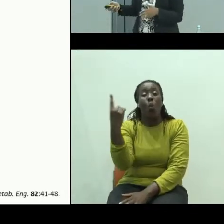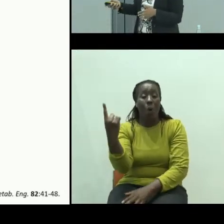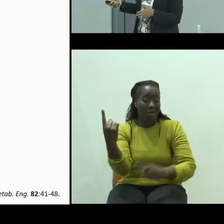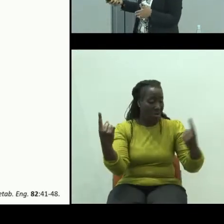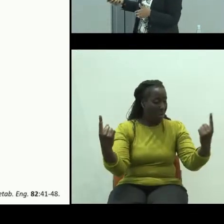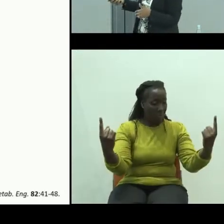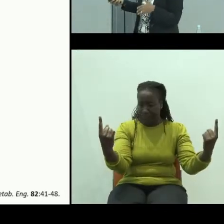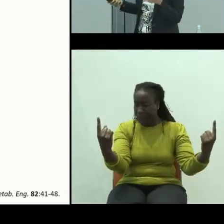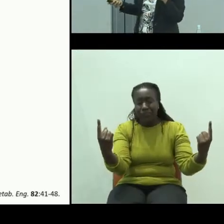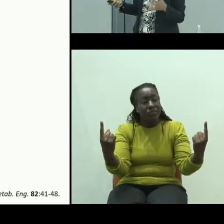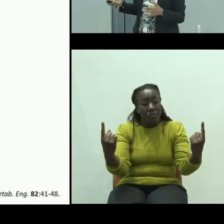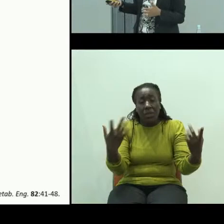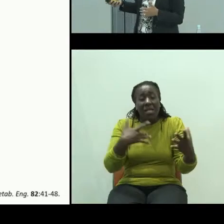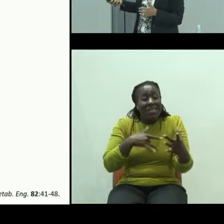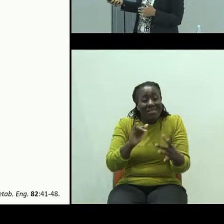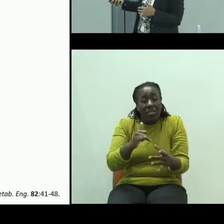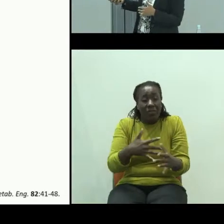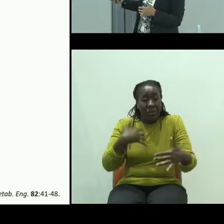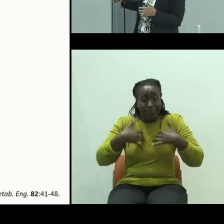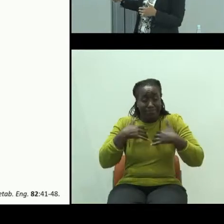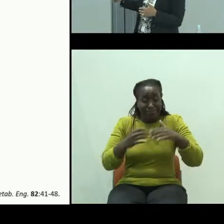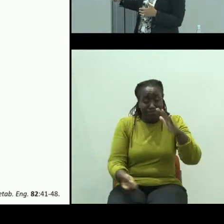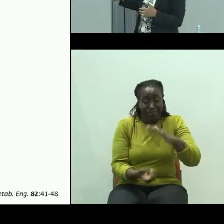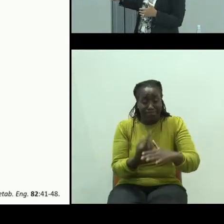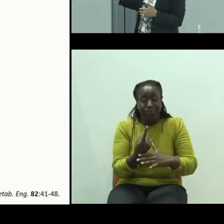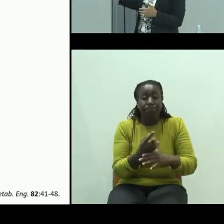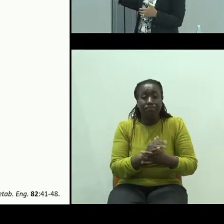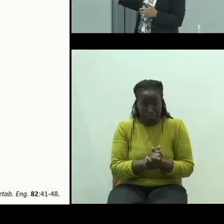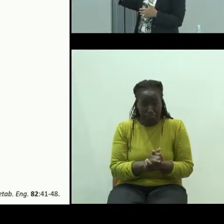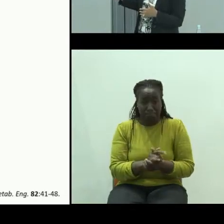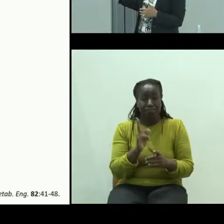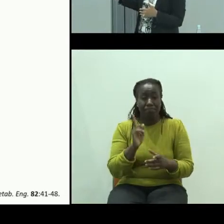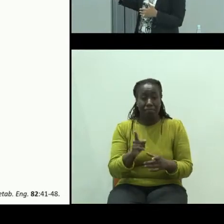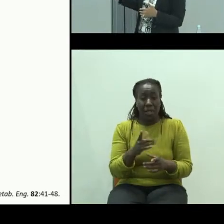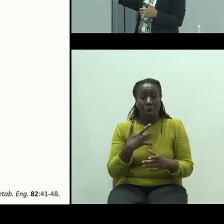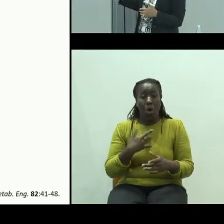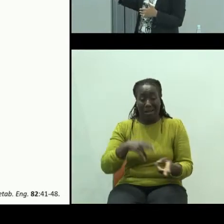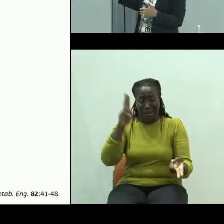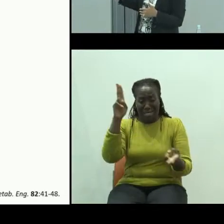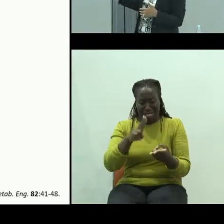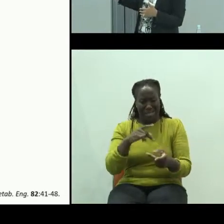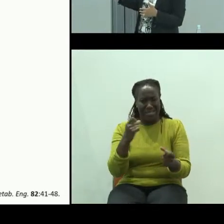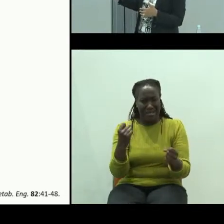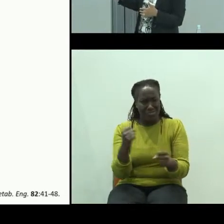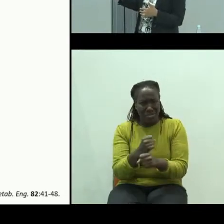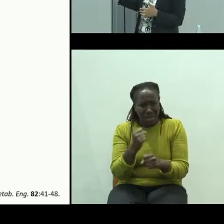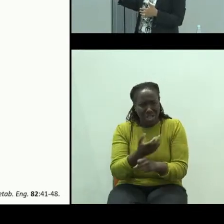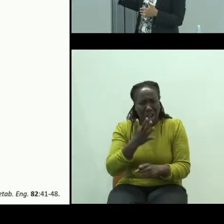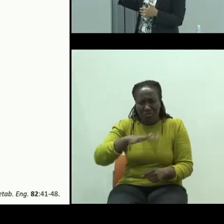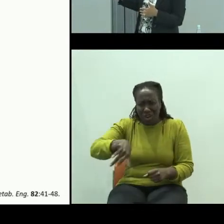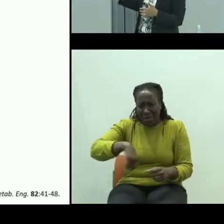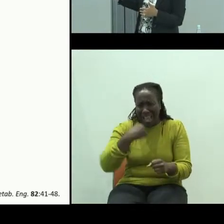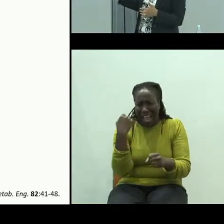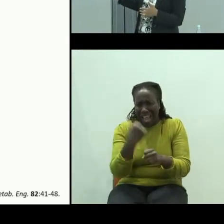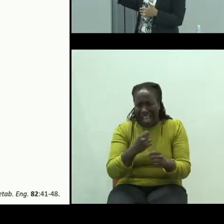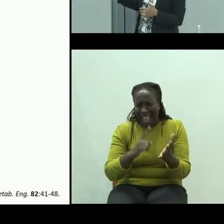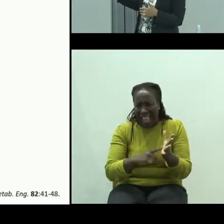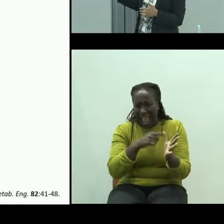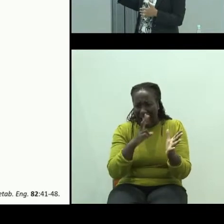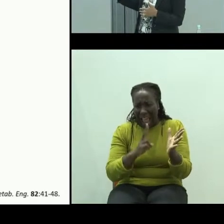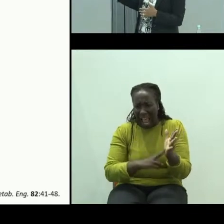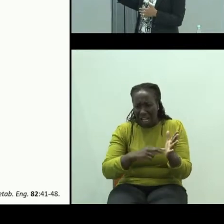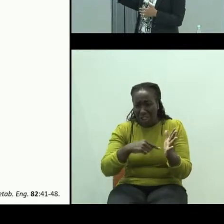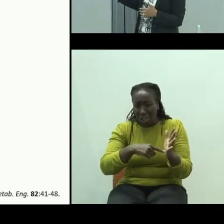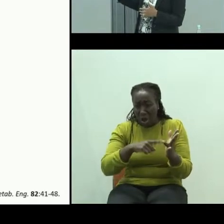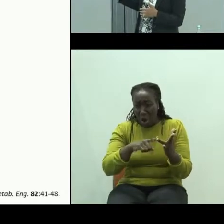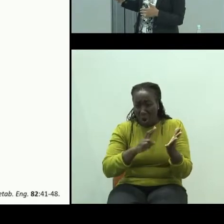of the 2 substrates. And something very interesting happened. We actually got less production from galacturonic acid, and we got